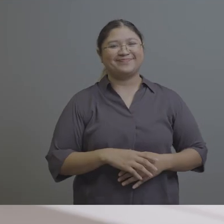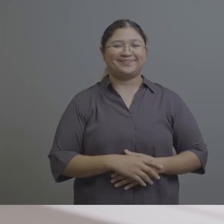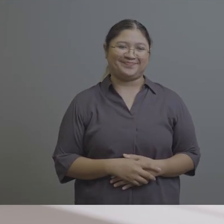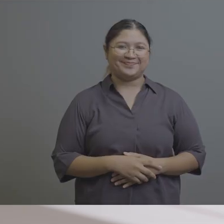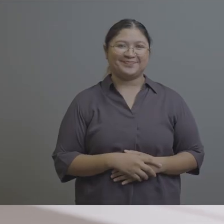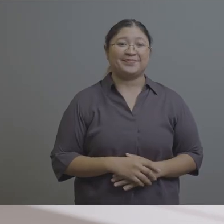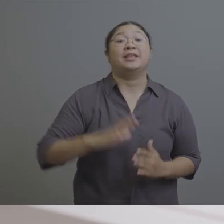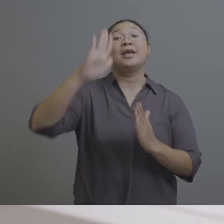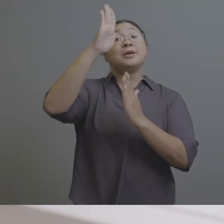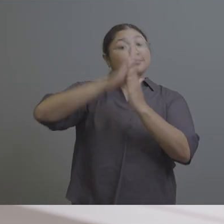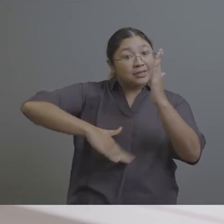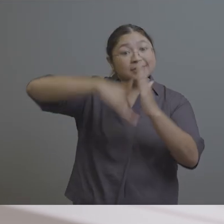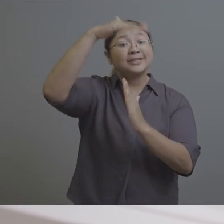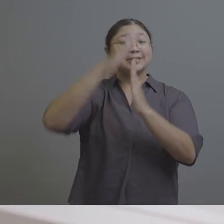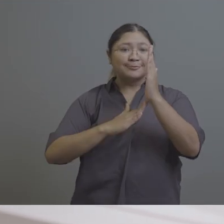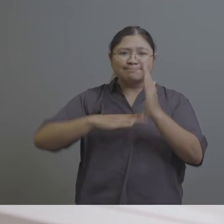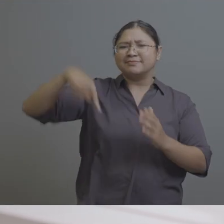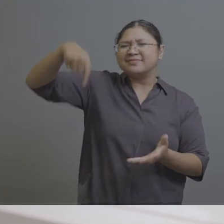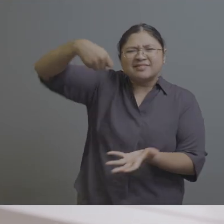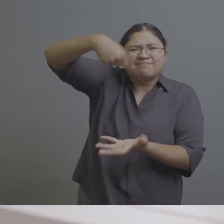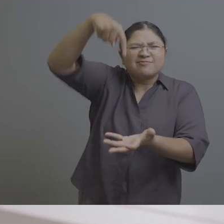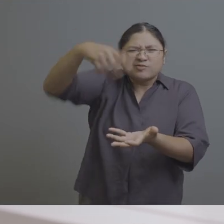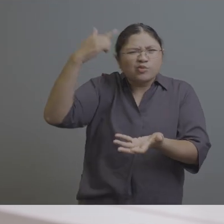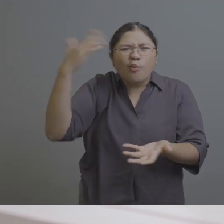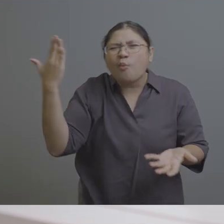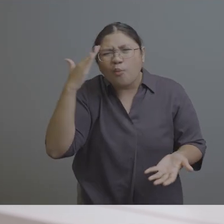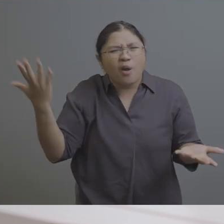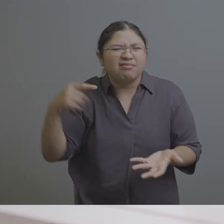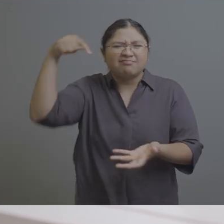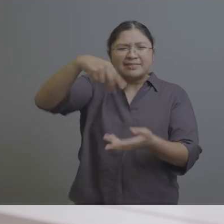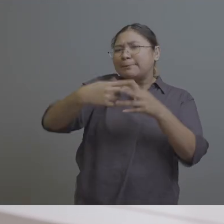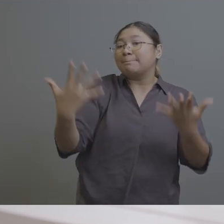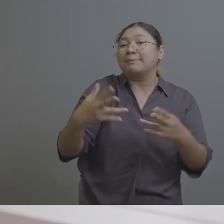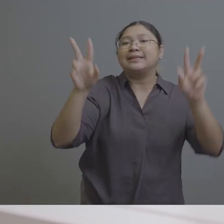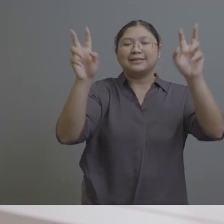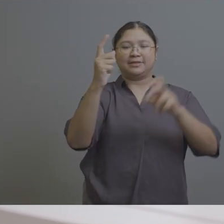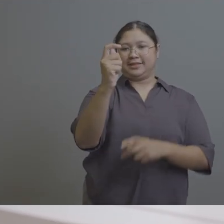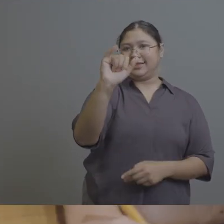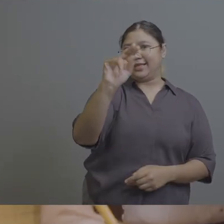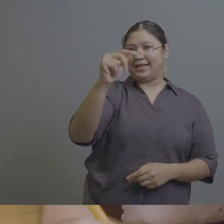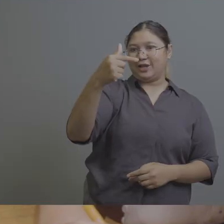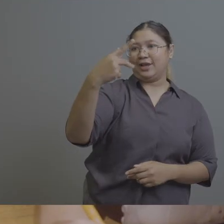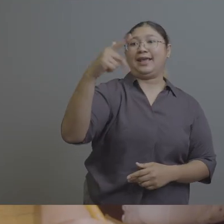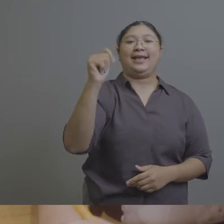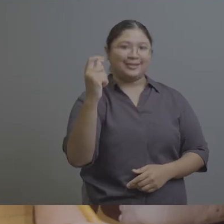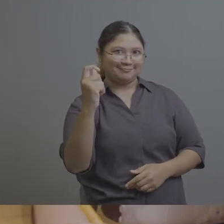And she is eating out of this. Do you know the name for this? Tengka.